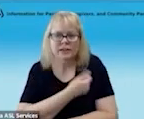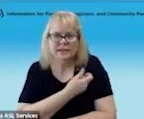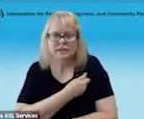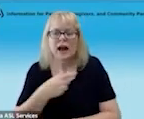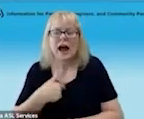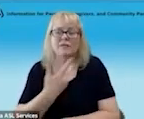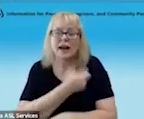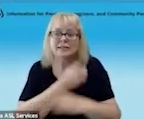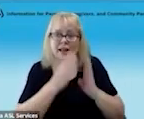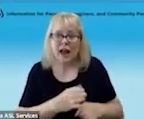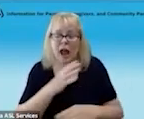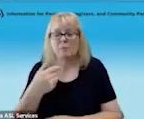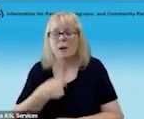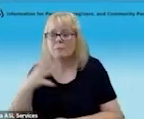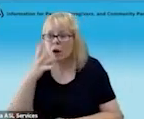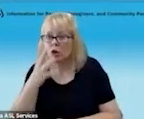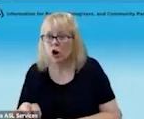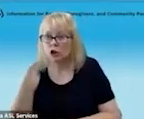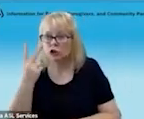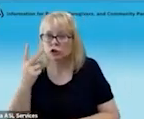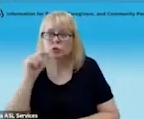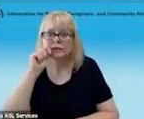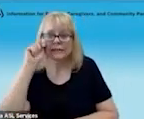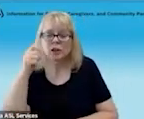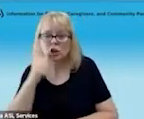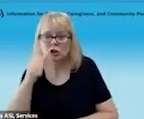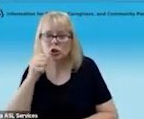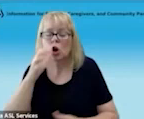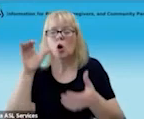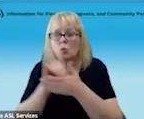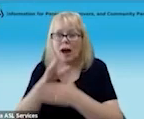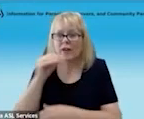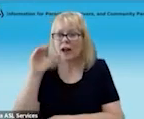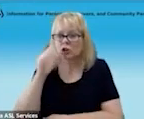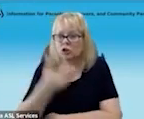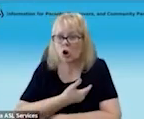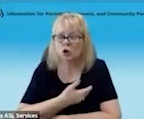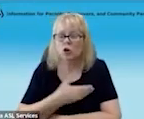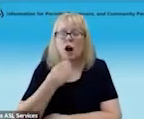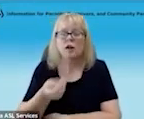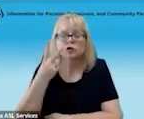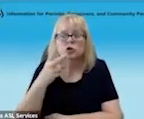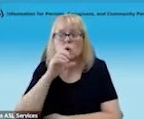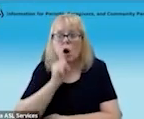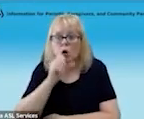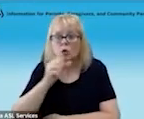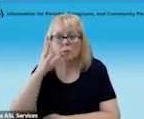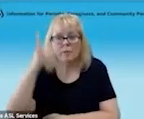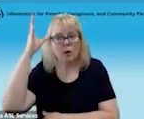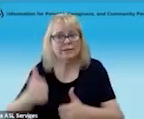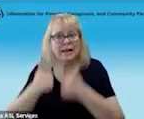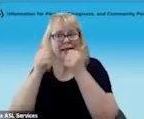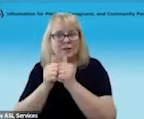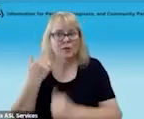Captain Holly Van Loo. I'm a pharmacist. I work within the Indian Health Service. I'm an avid vaccine advocate. I'm a